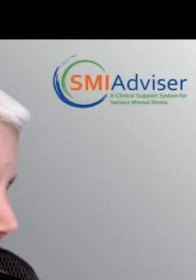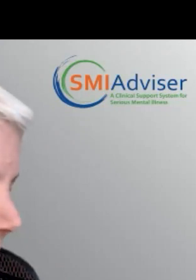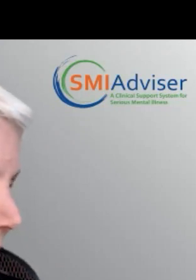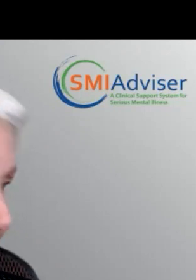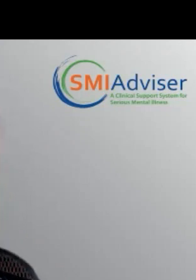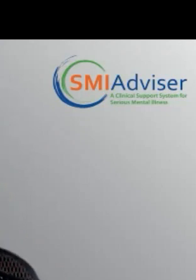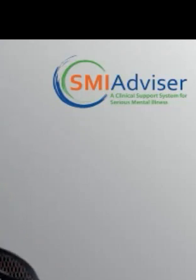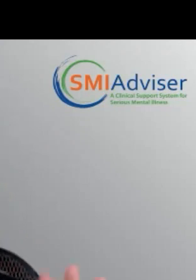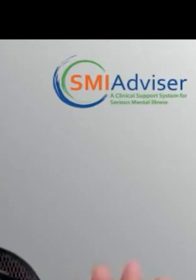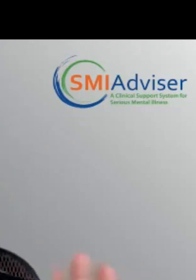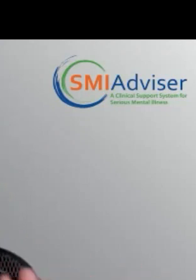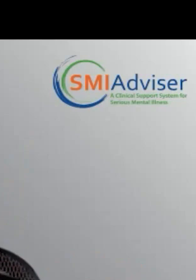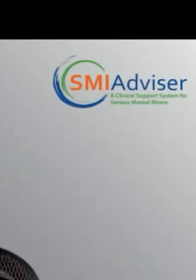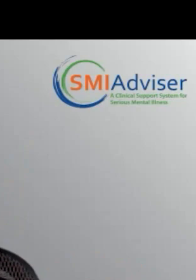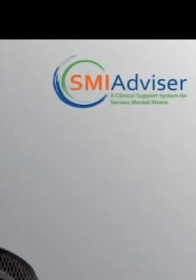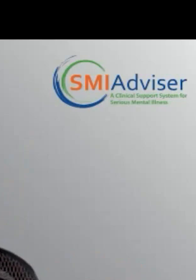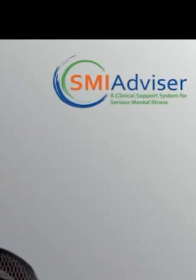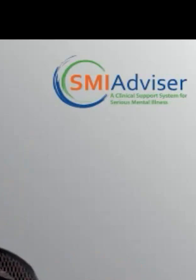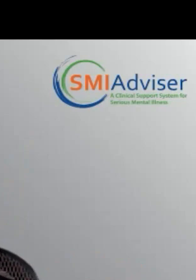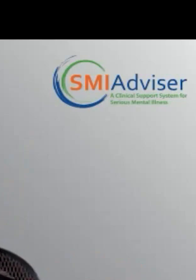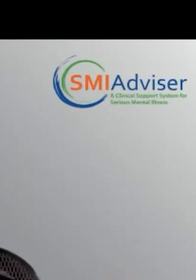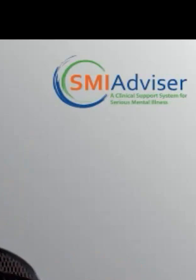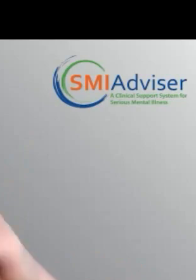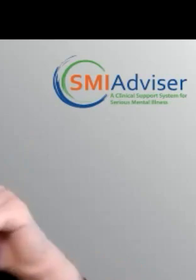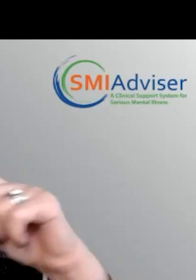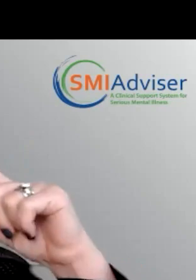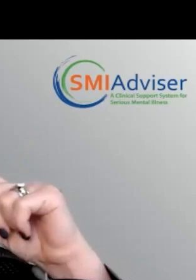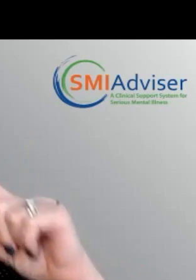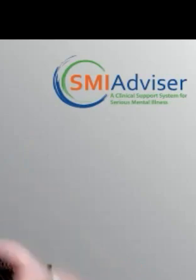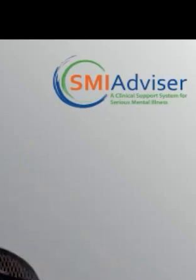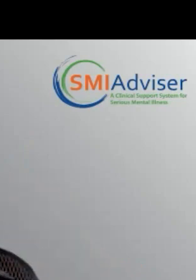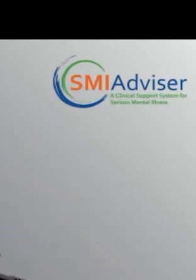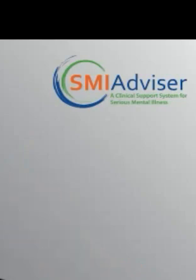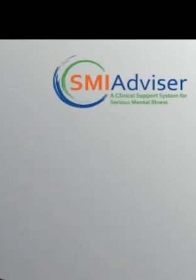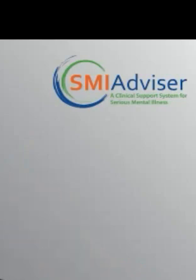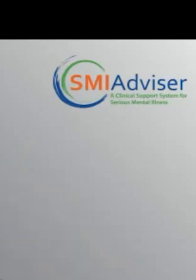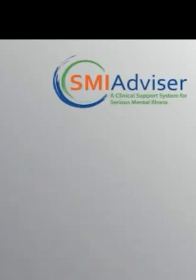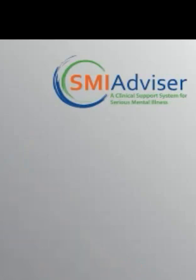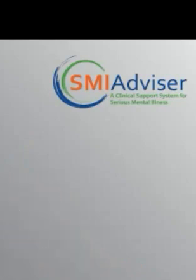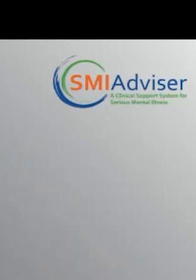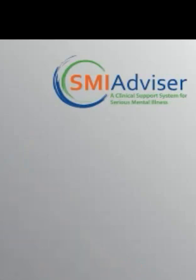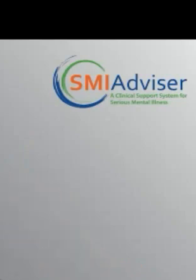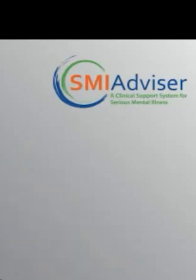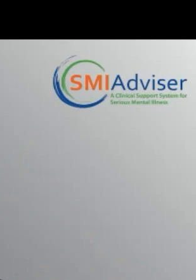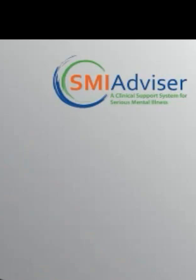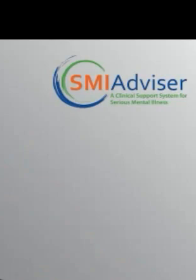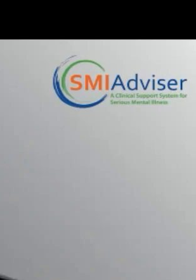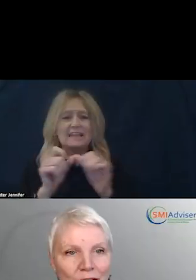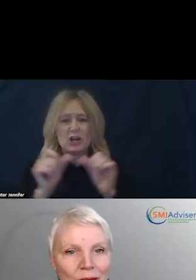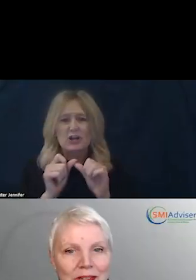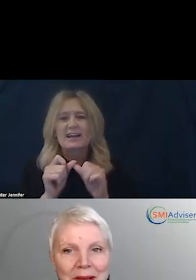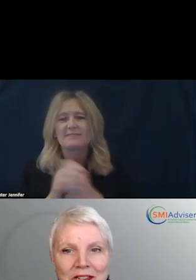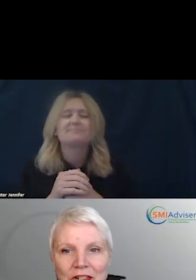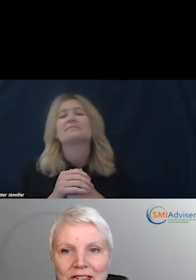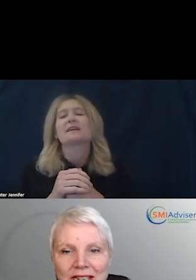and can vouch for the cold packs working. And thanks for the tips to do it in across my eyes.